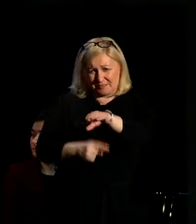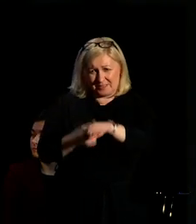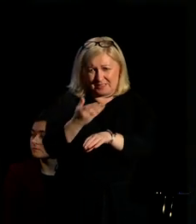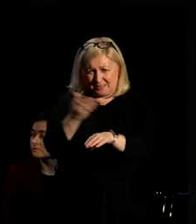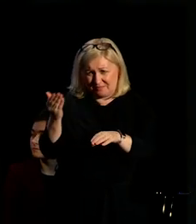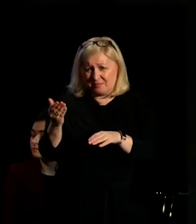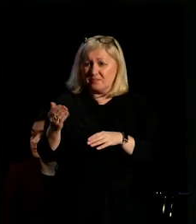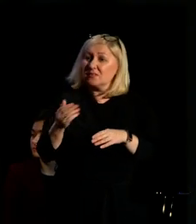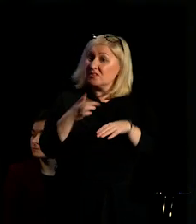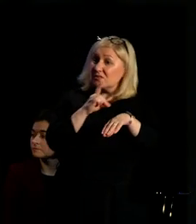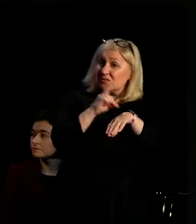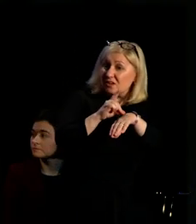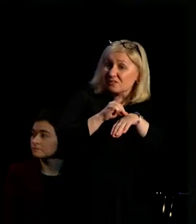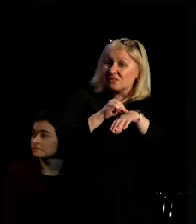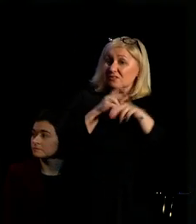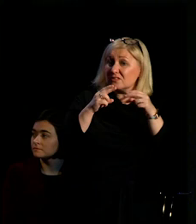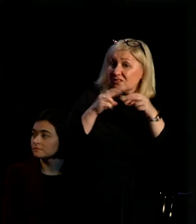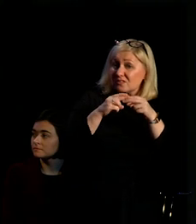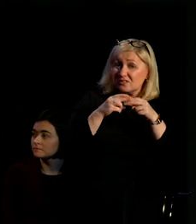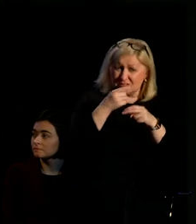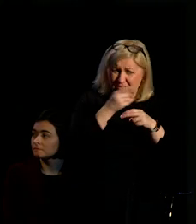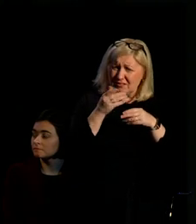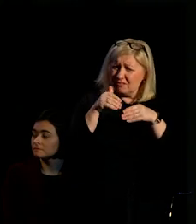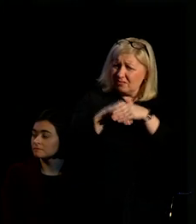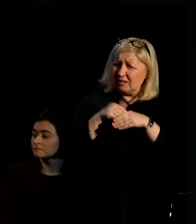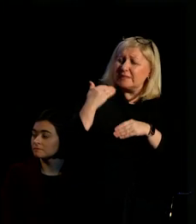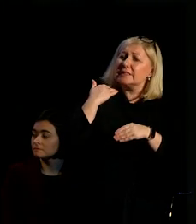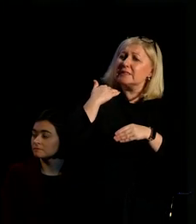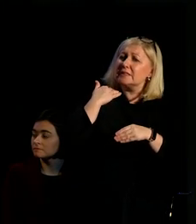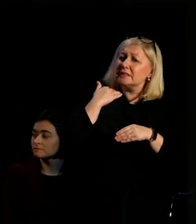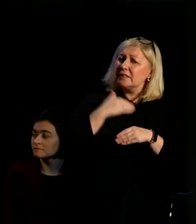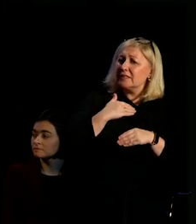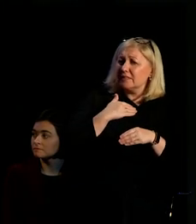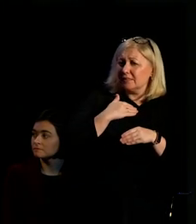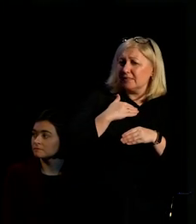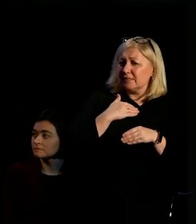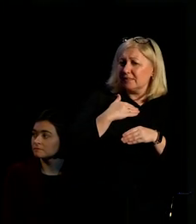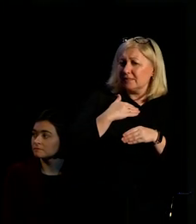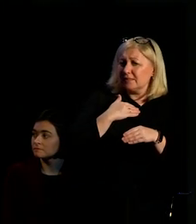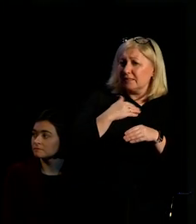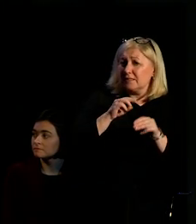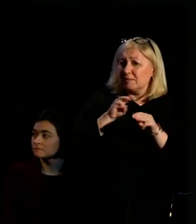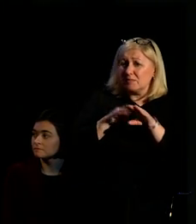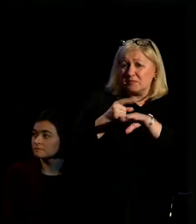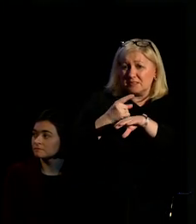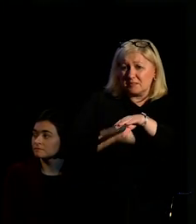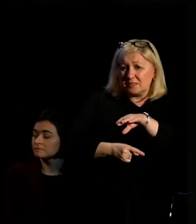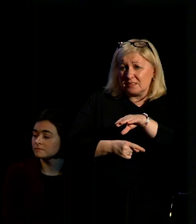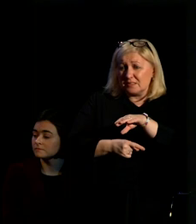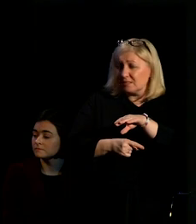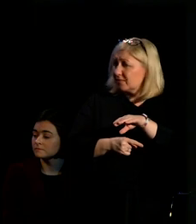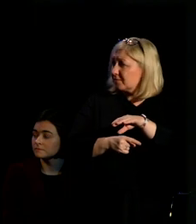and nurses took part of the killing with disabilities using lethal